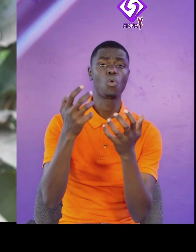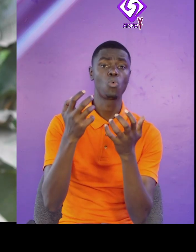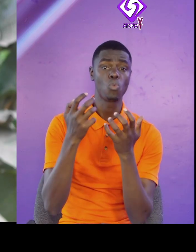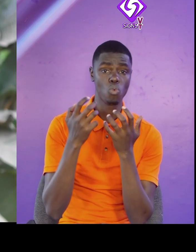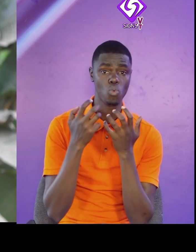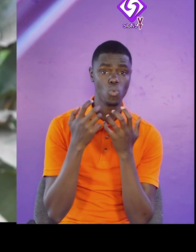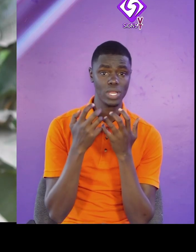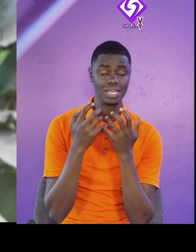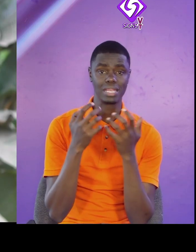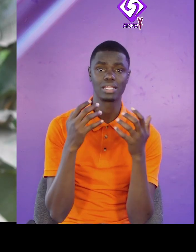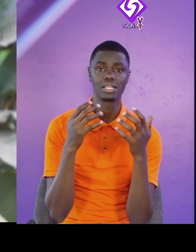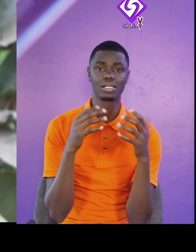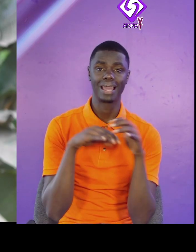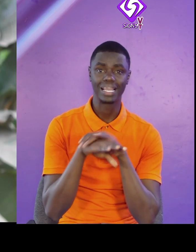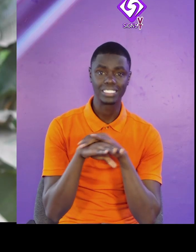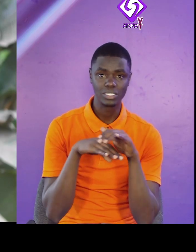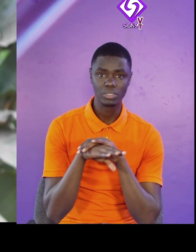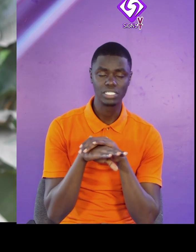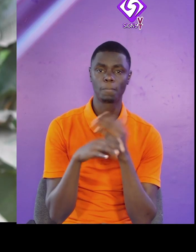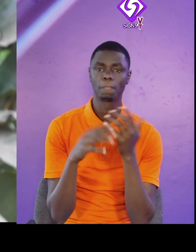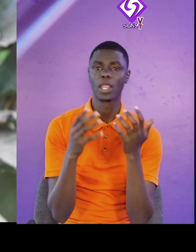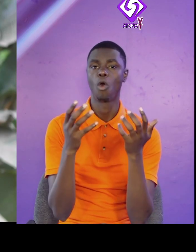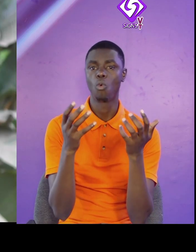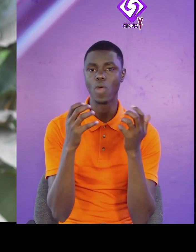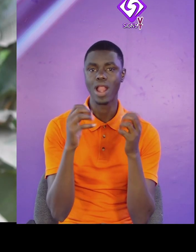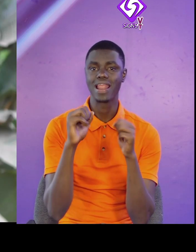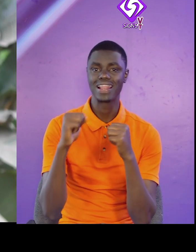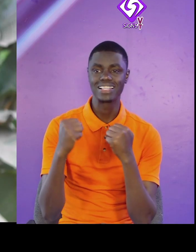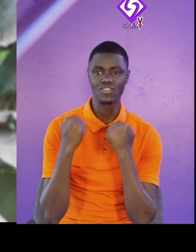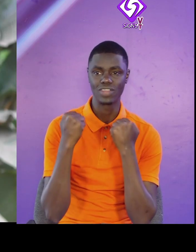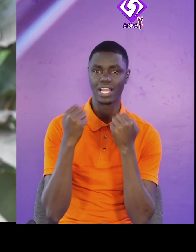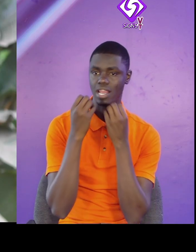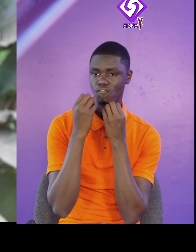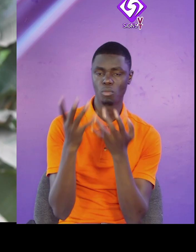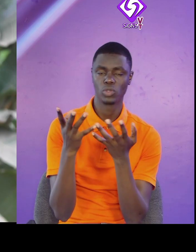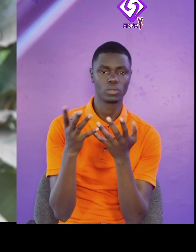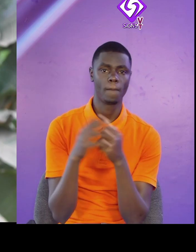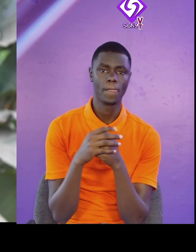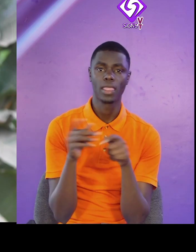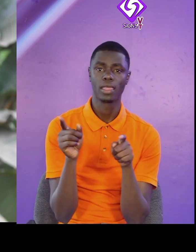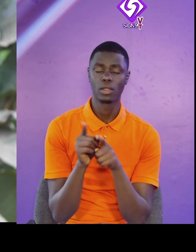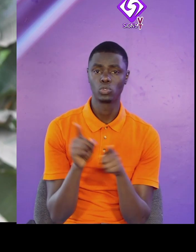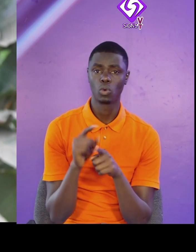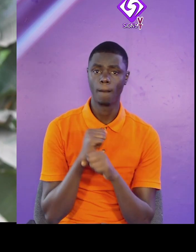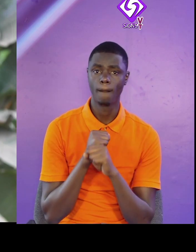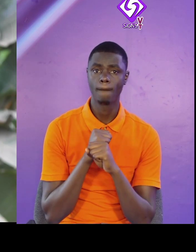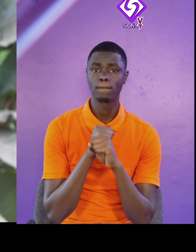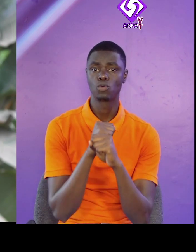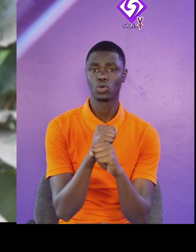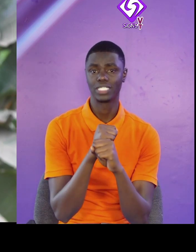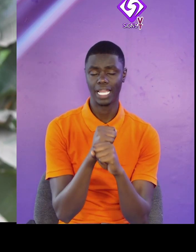confidential spaces. We really need to safeguard information and protect the data we are given